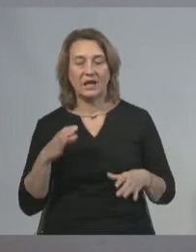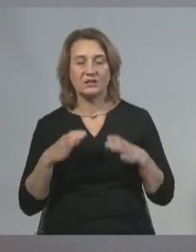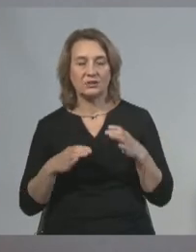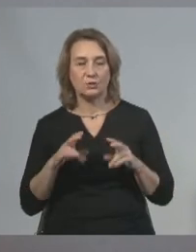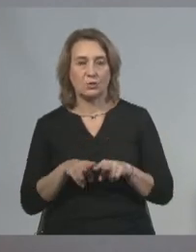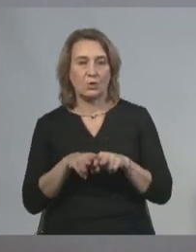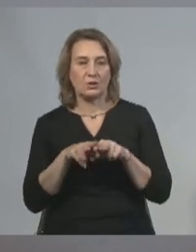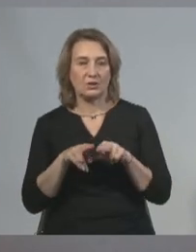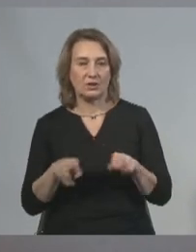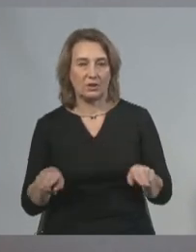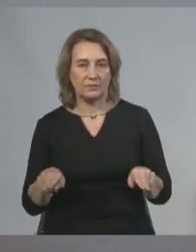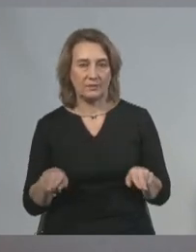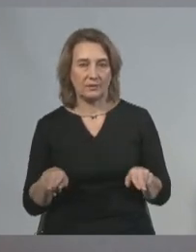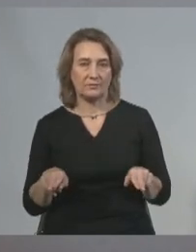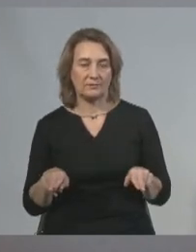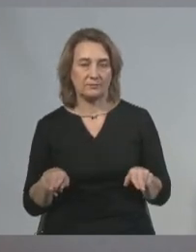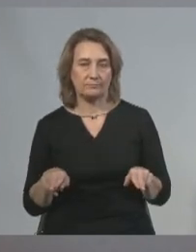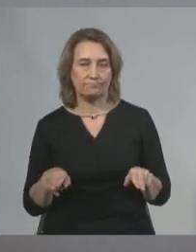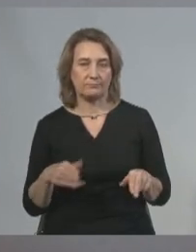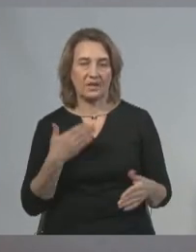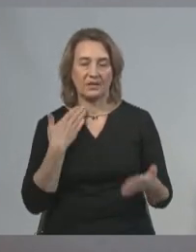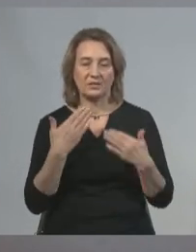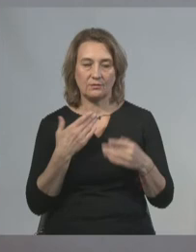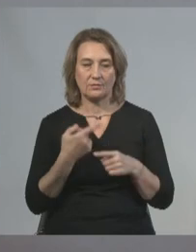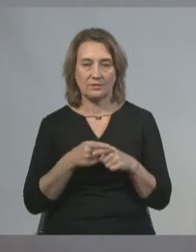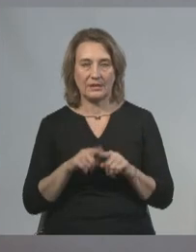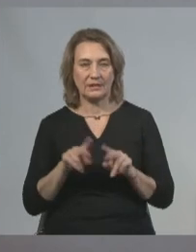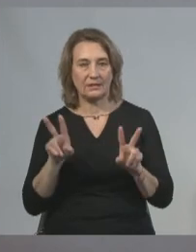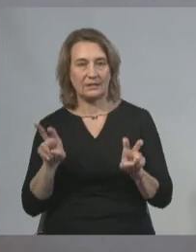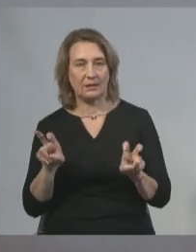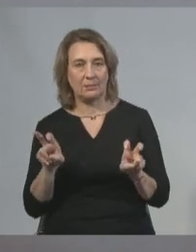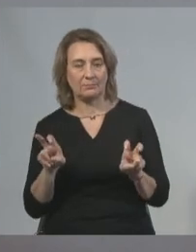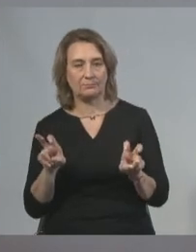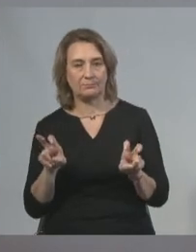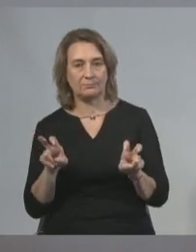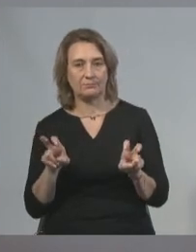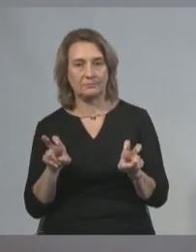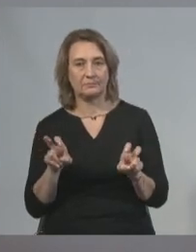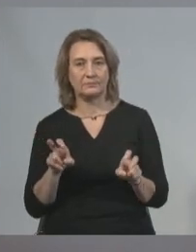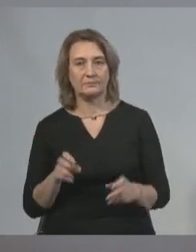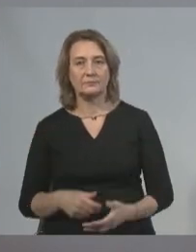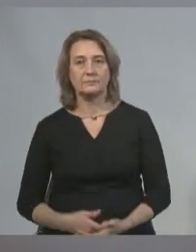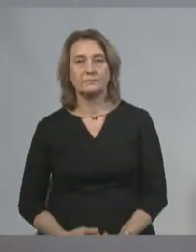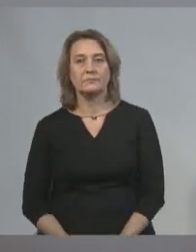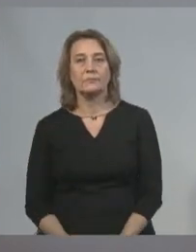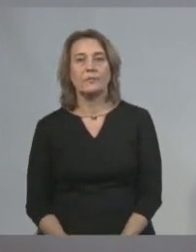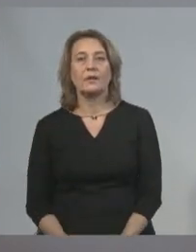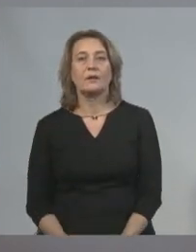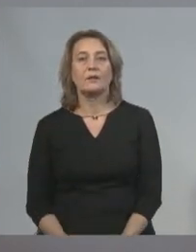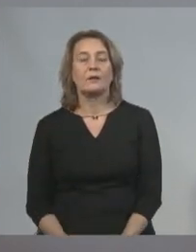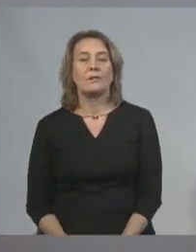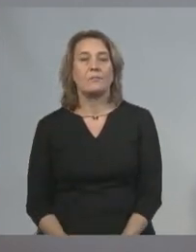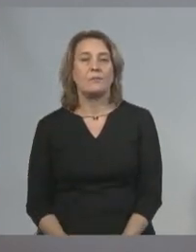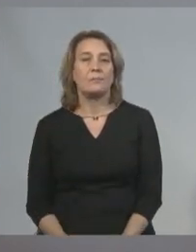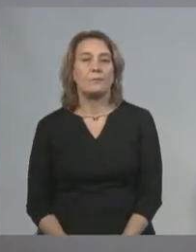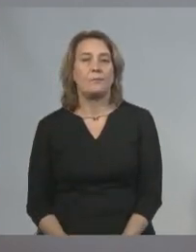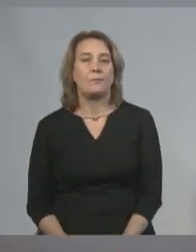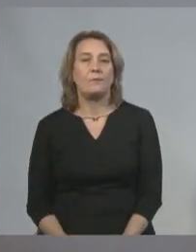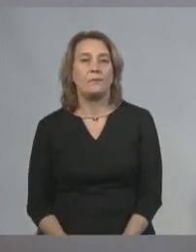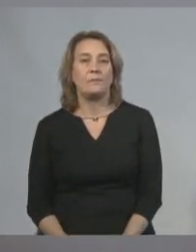boston subordinates one part and republic of states another part so both of them um